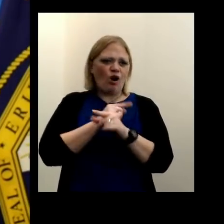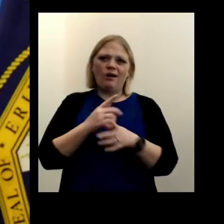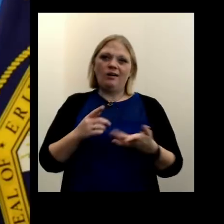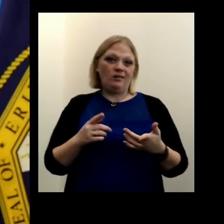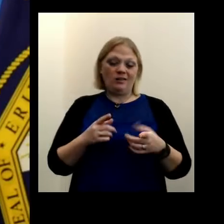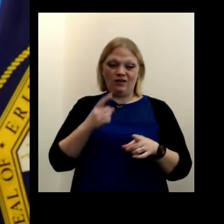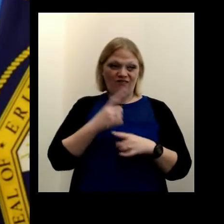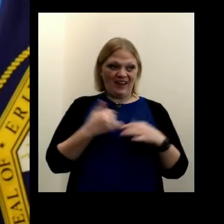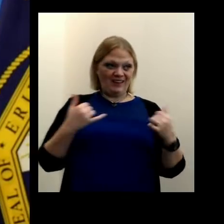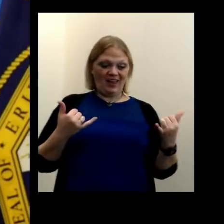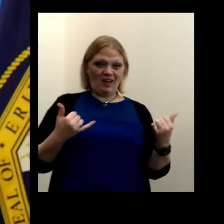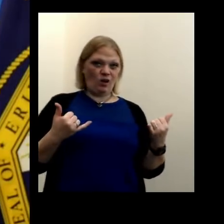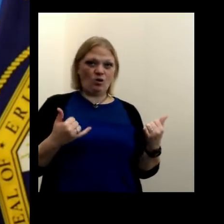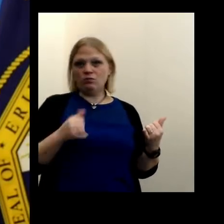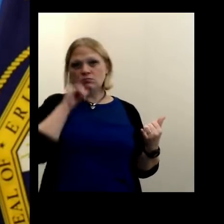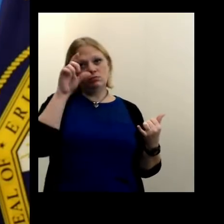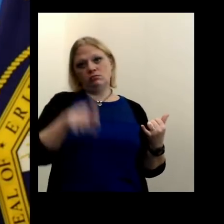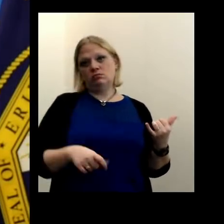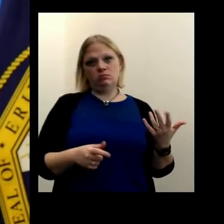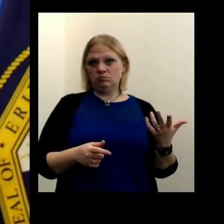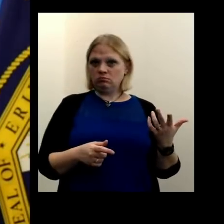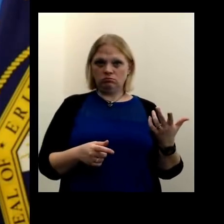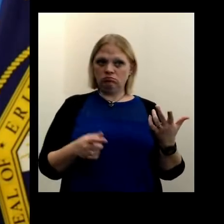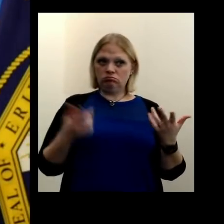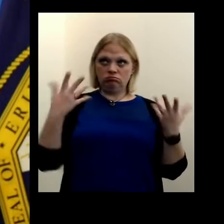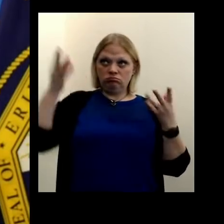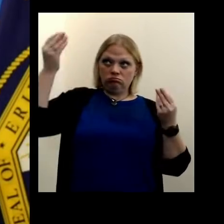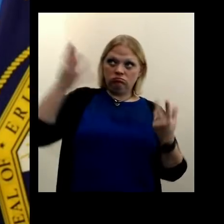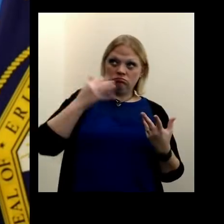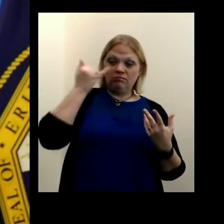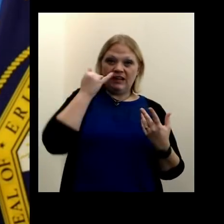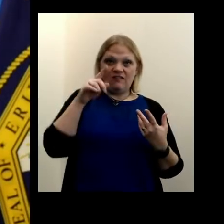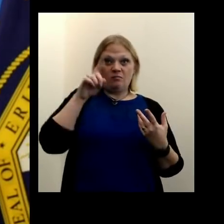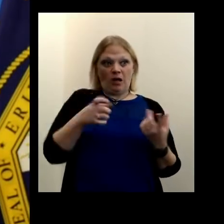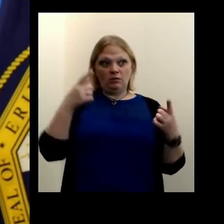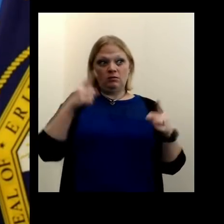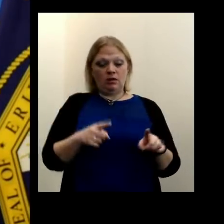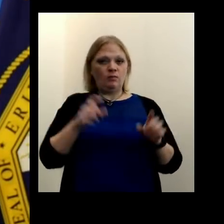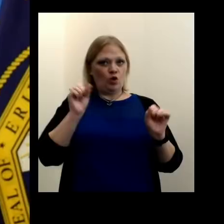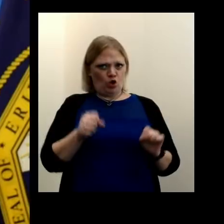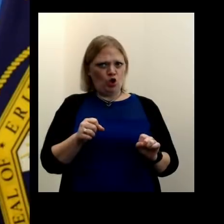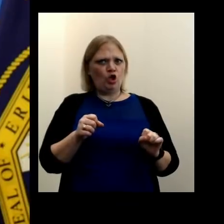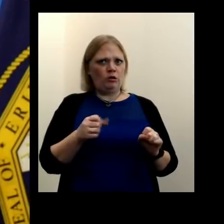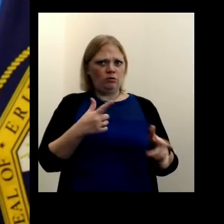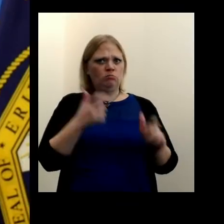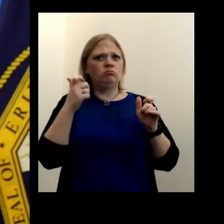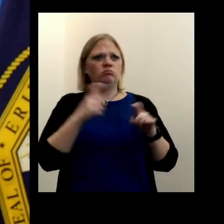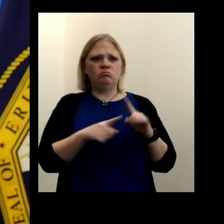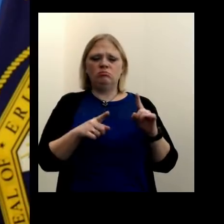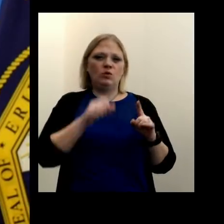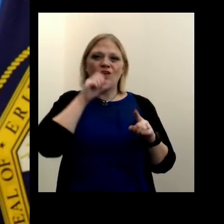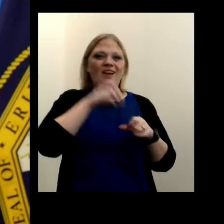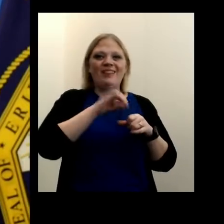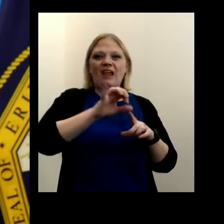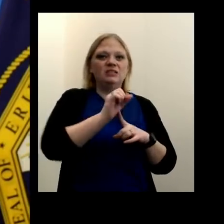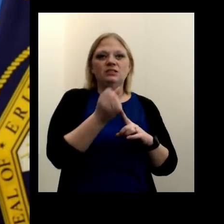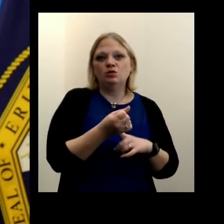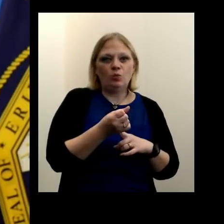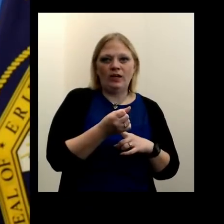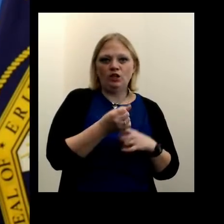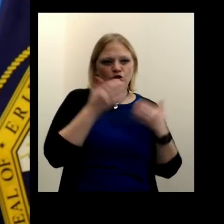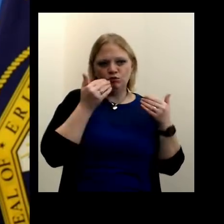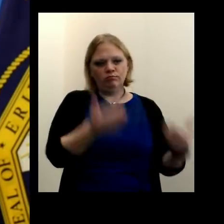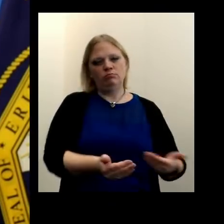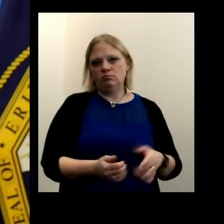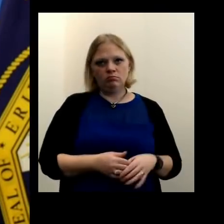right now, we don't need that. We've been told that if it had to happen, it could happen very quickly, but right now we're not in that situation where it's moving forward.